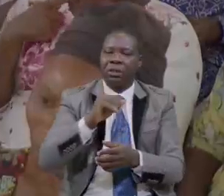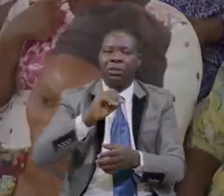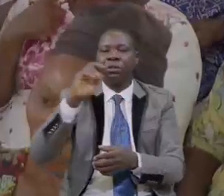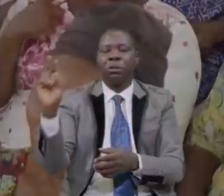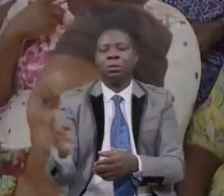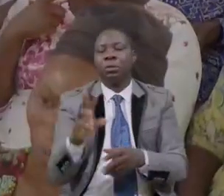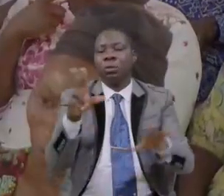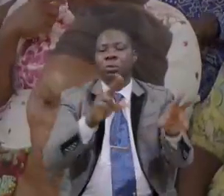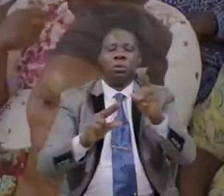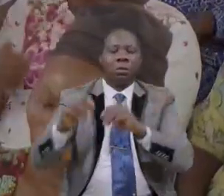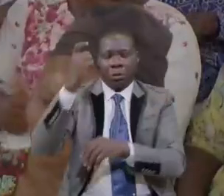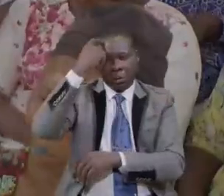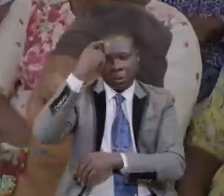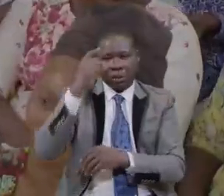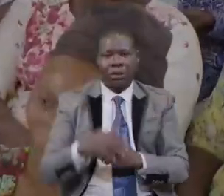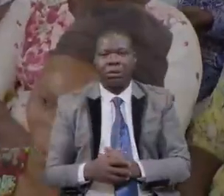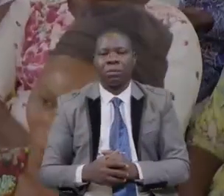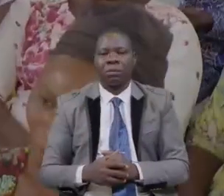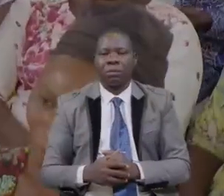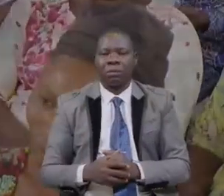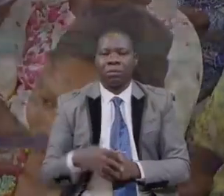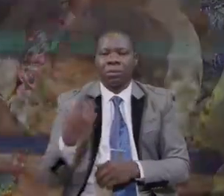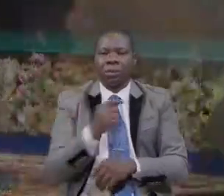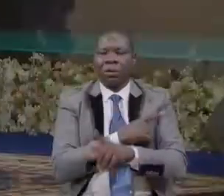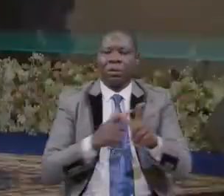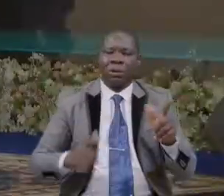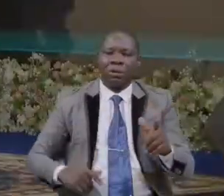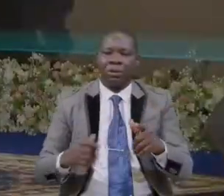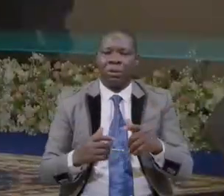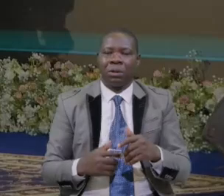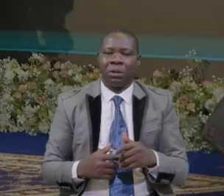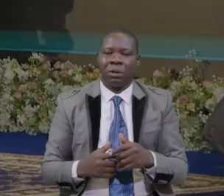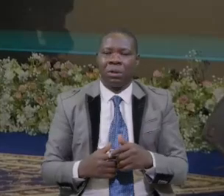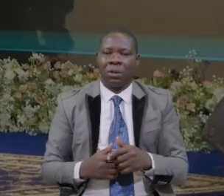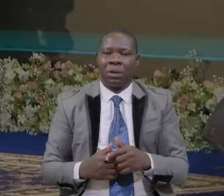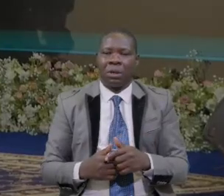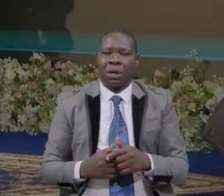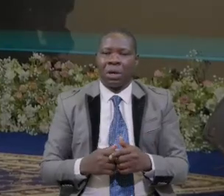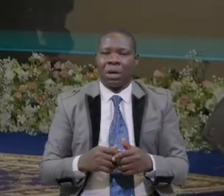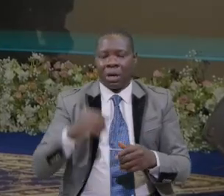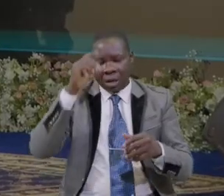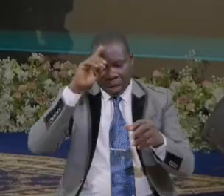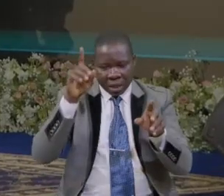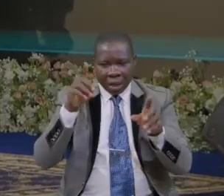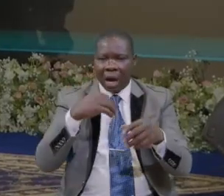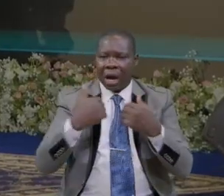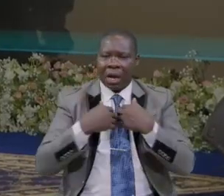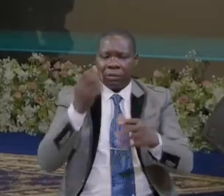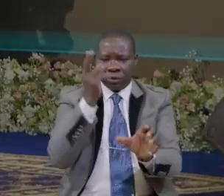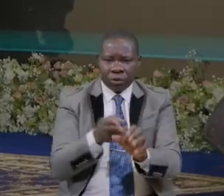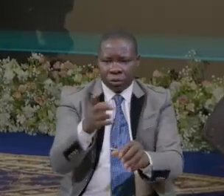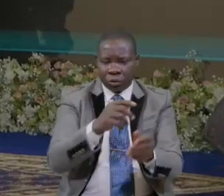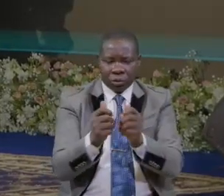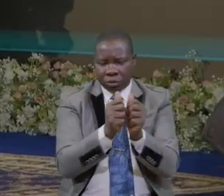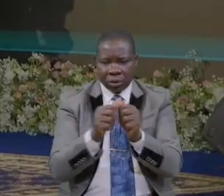nonsense. The Lord had joined you together with your wife, with your husband, and he has